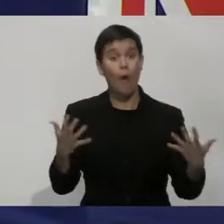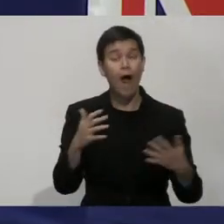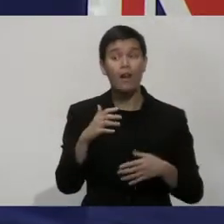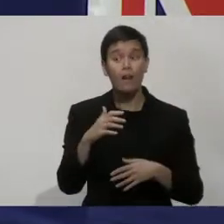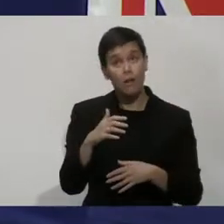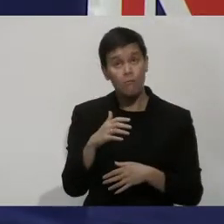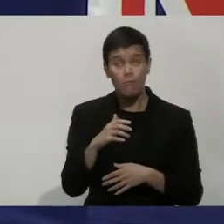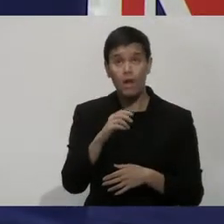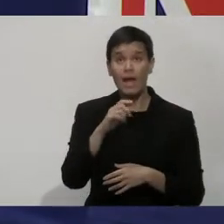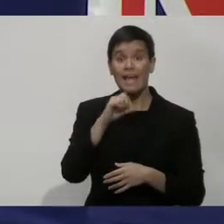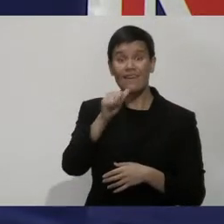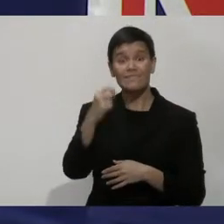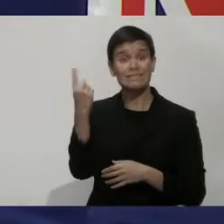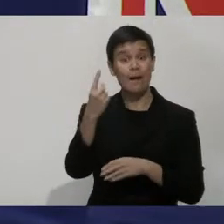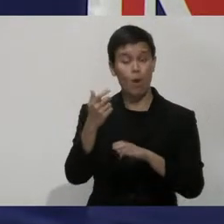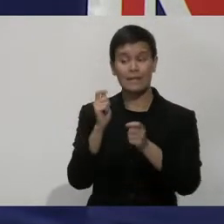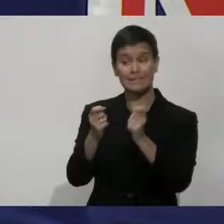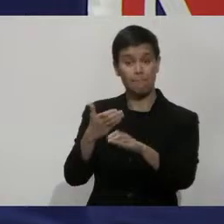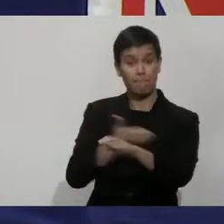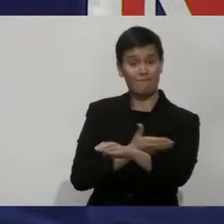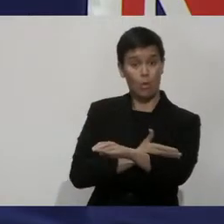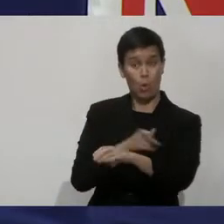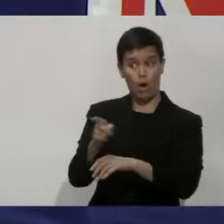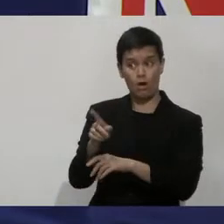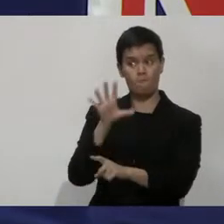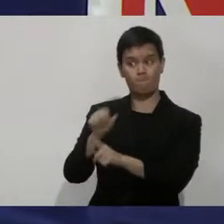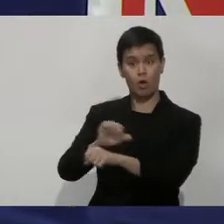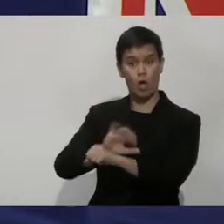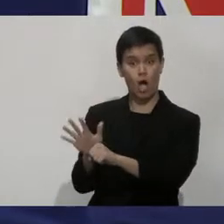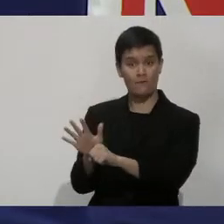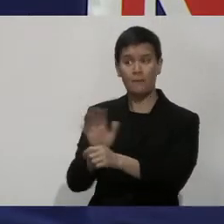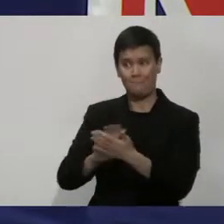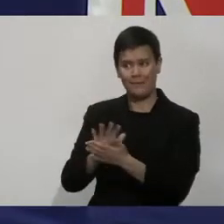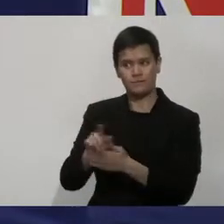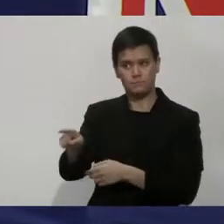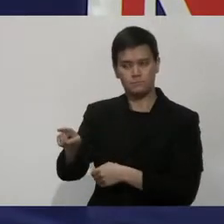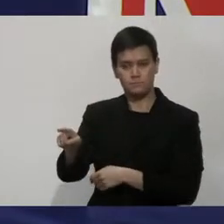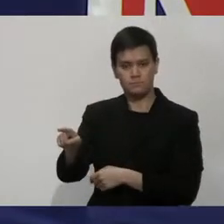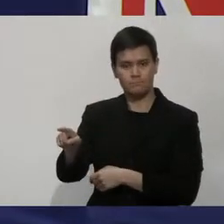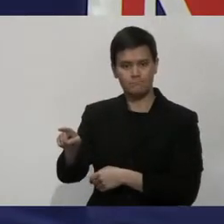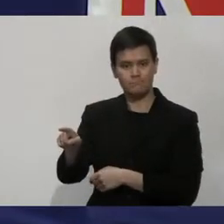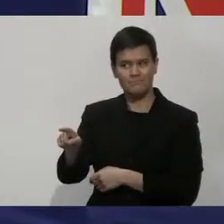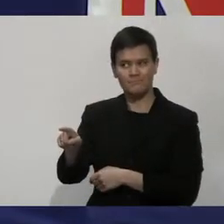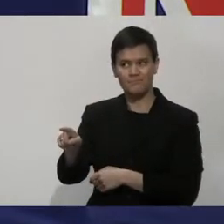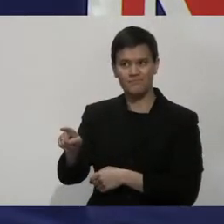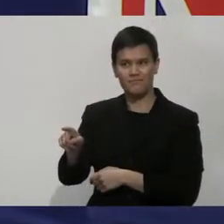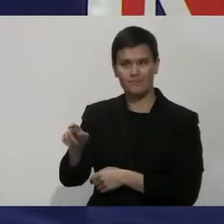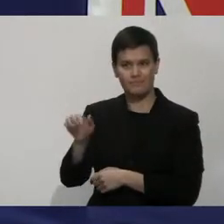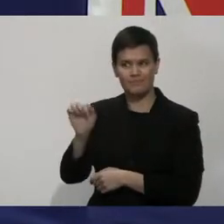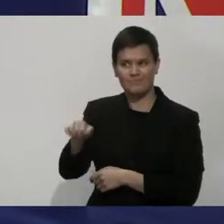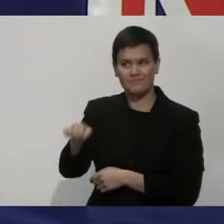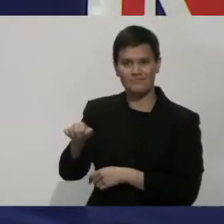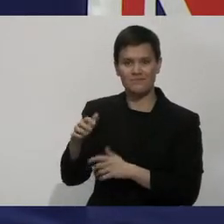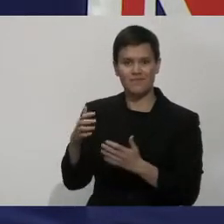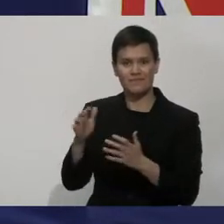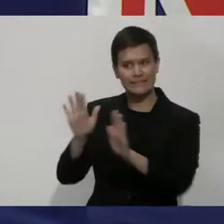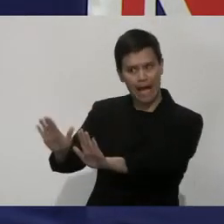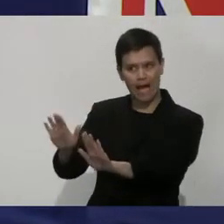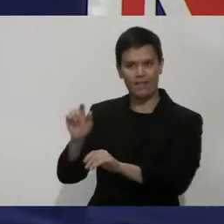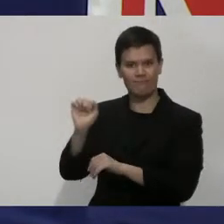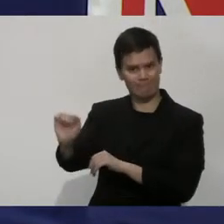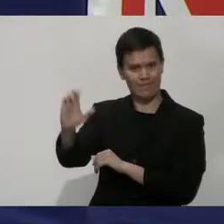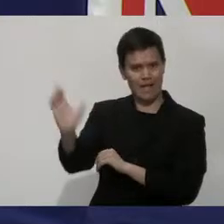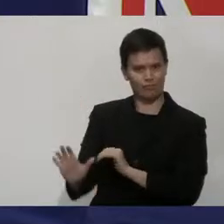test before they hopped on an aircraft, but that won't stop them, as the Minister said, potentially being infected in transit. It may